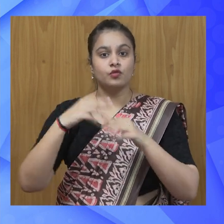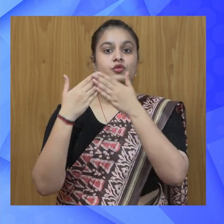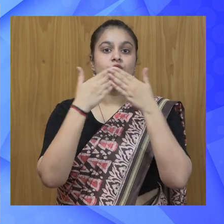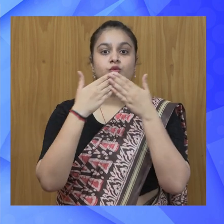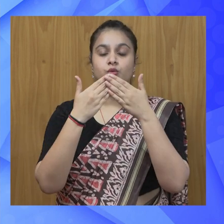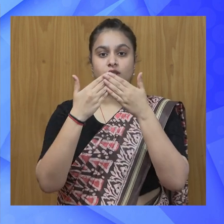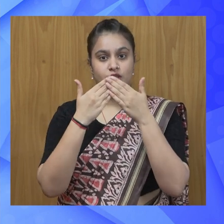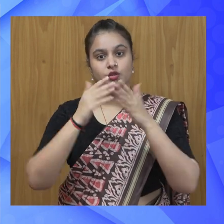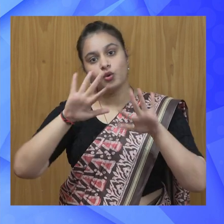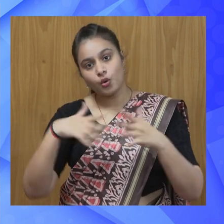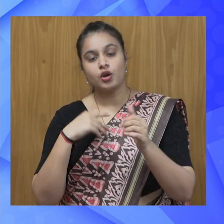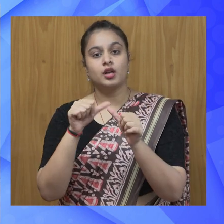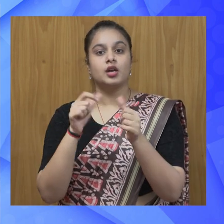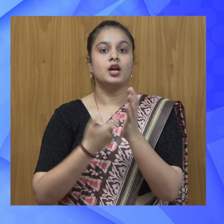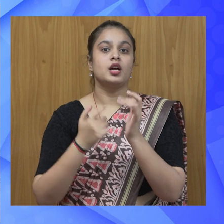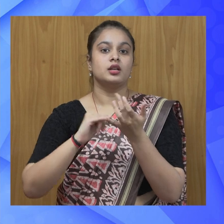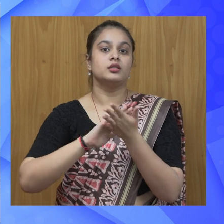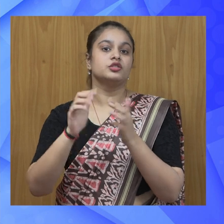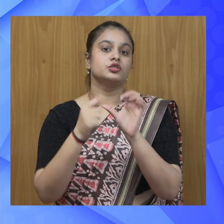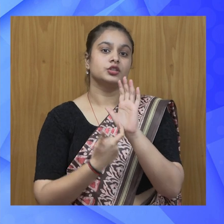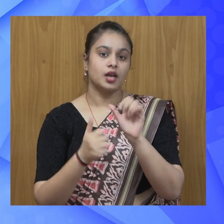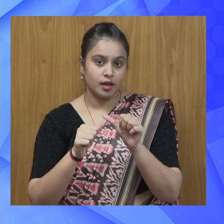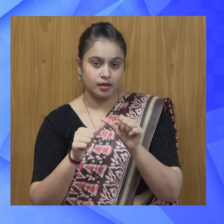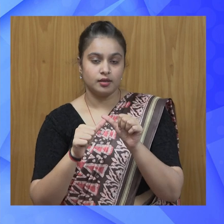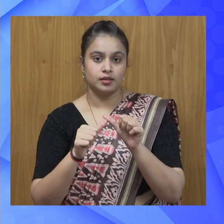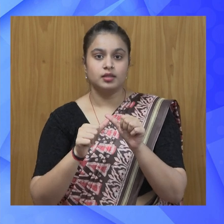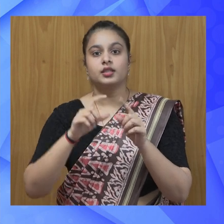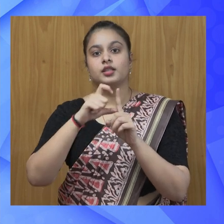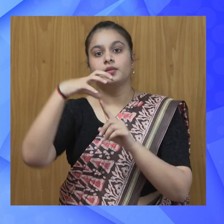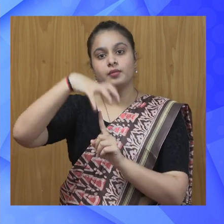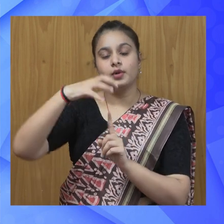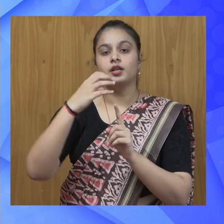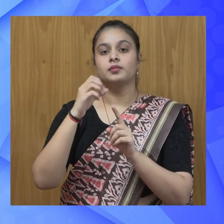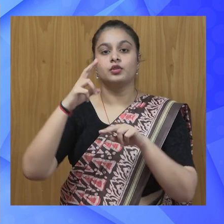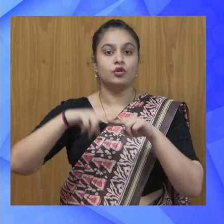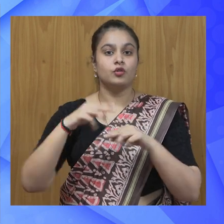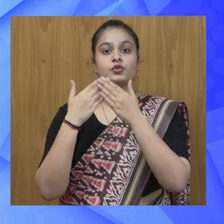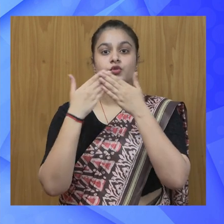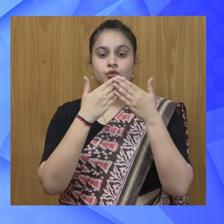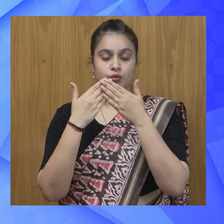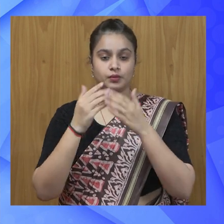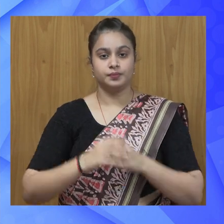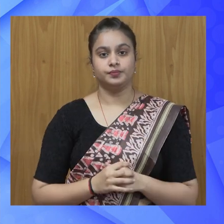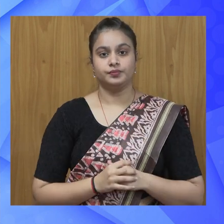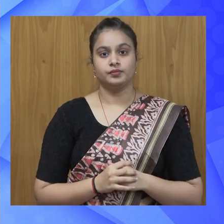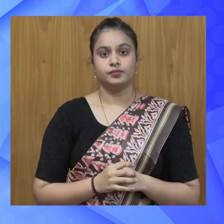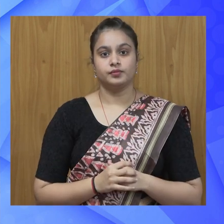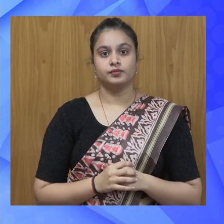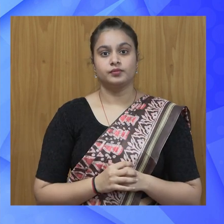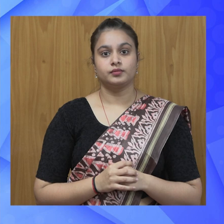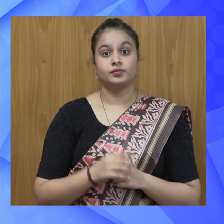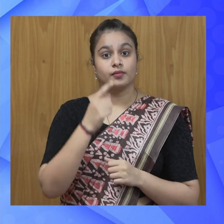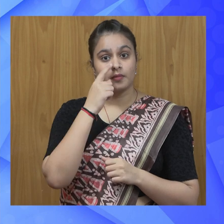Madam Ashna Sharma Awasthi, Joint Secretary, Department of School Education and Literacy. Now, Madam will set